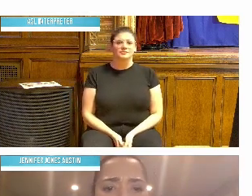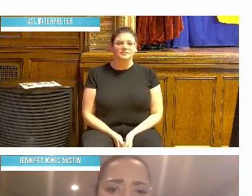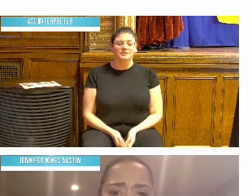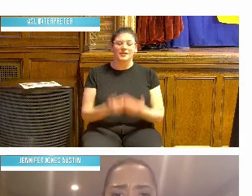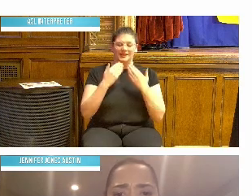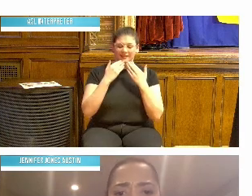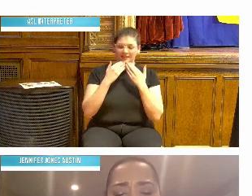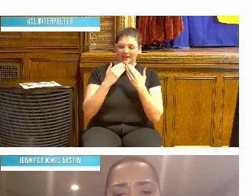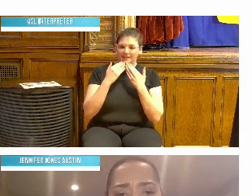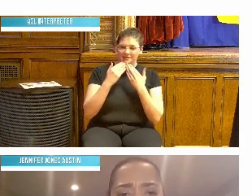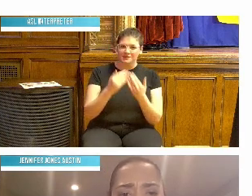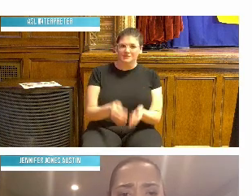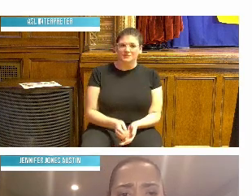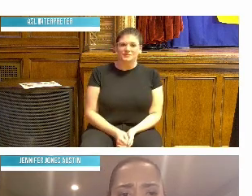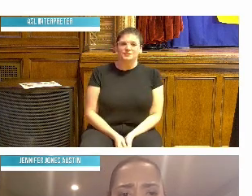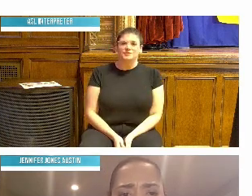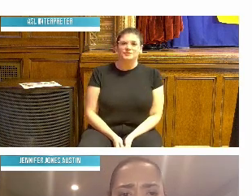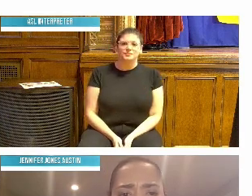Thank you.